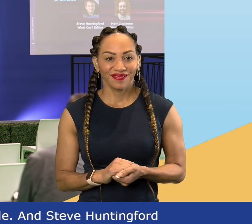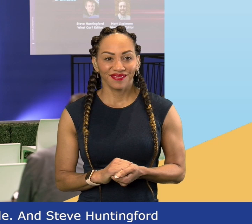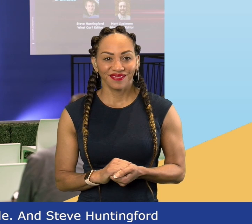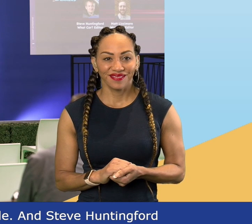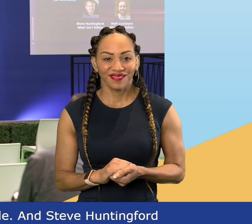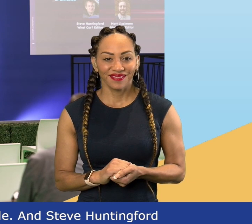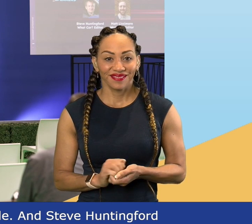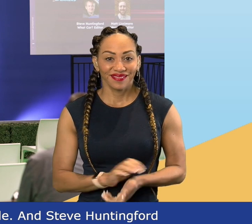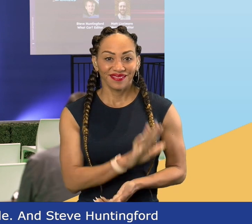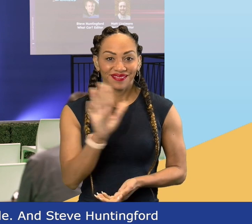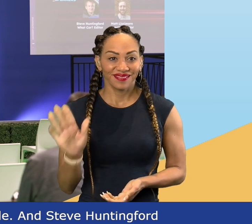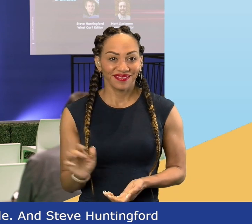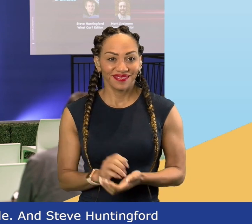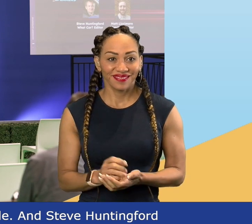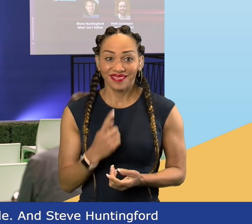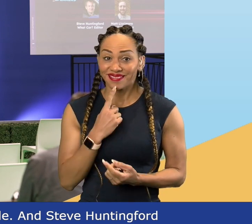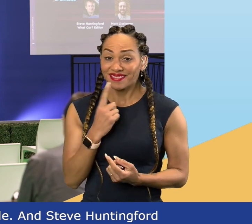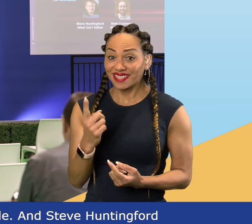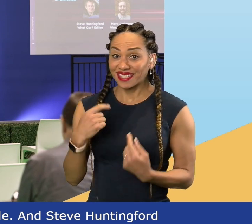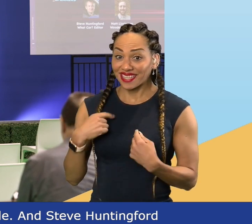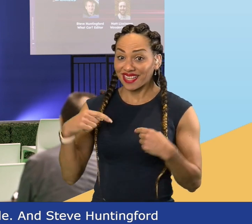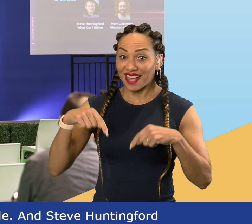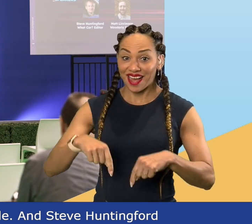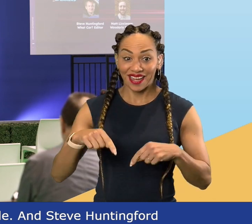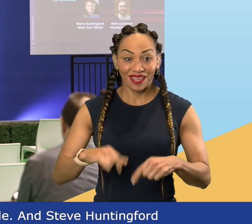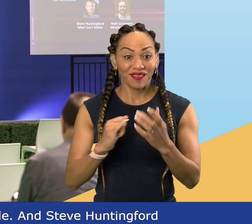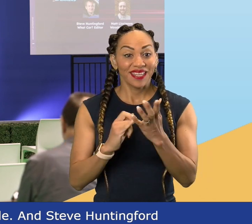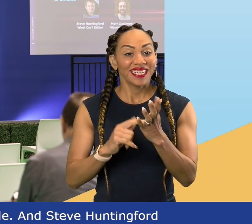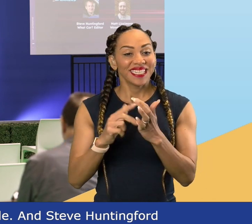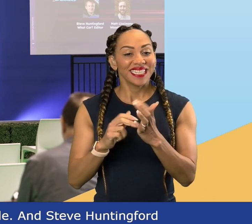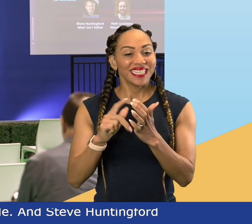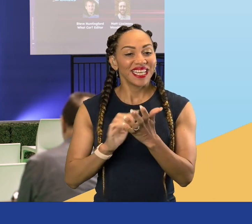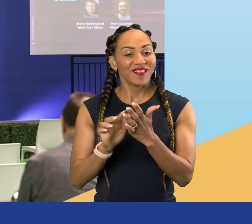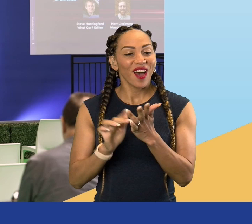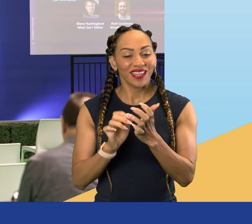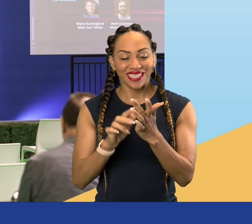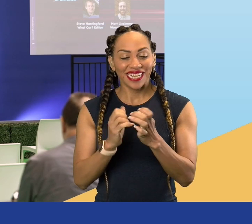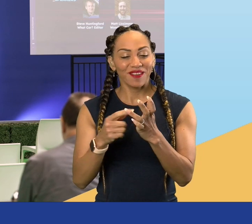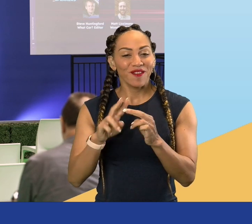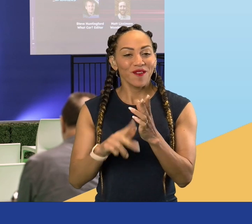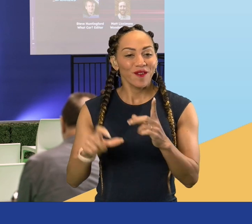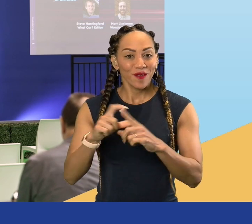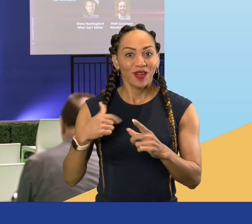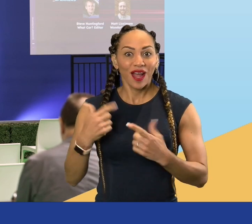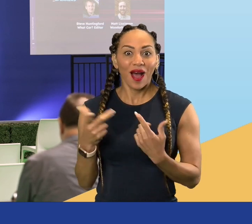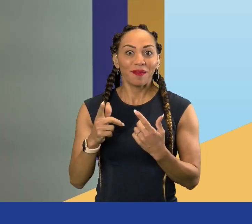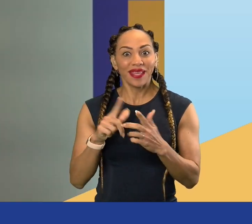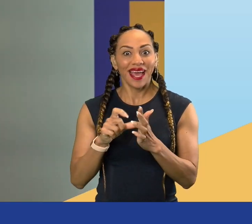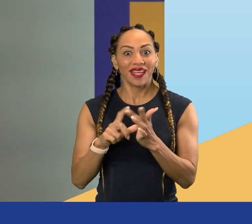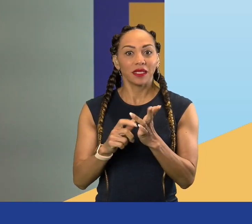Hello there. As it says up there, I am indeed Steve Huntingford, editor of What Car, and I have been testing cars for more than 20 years